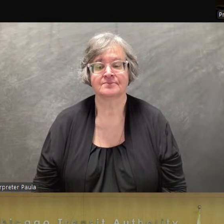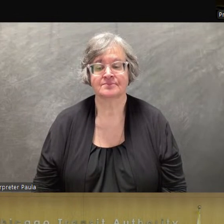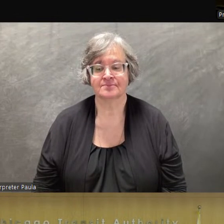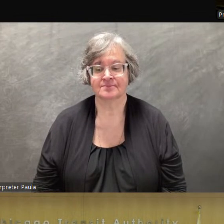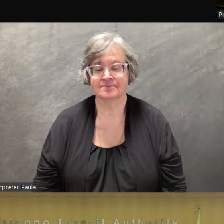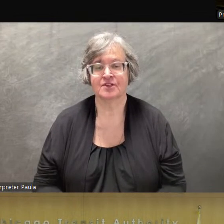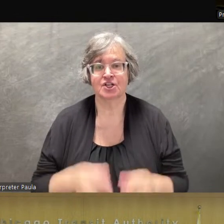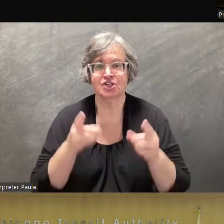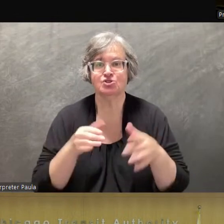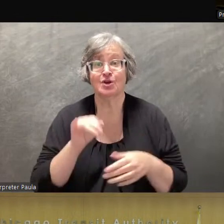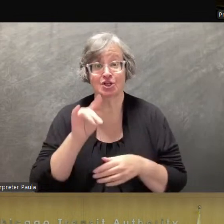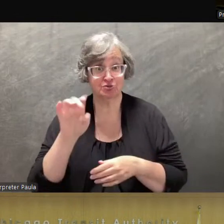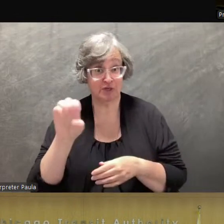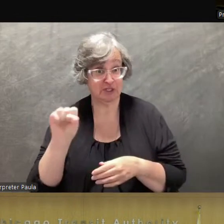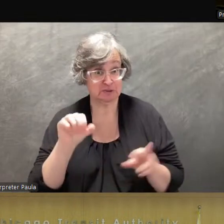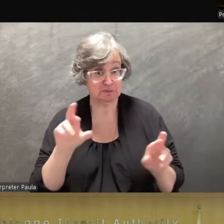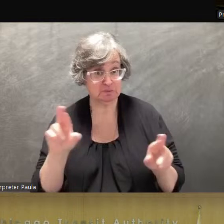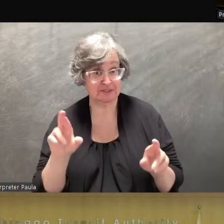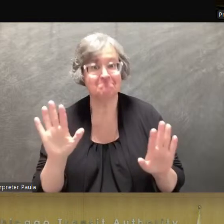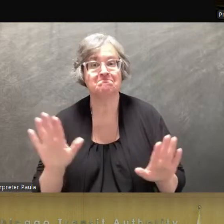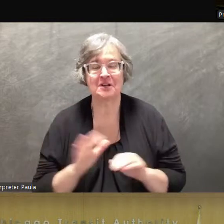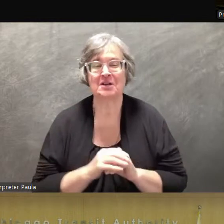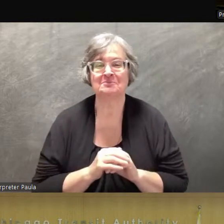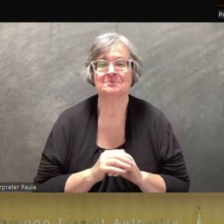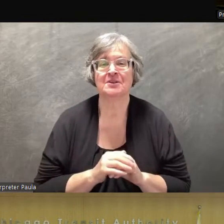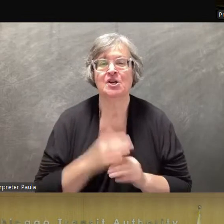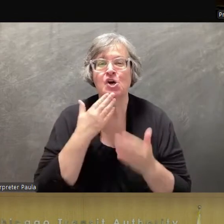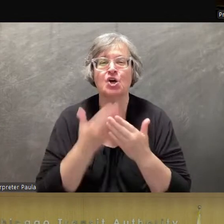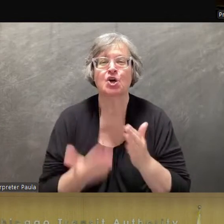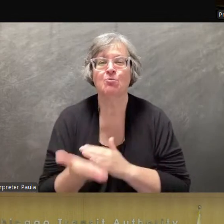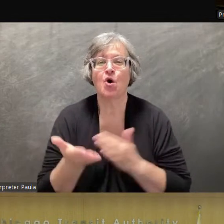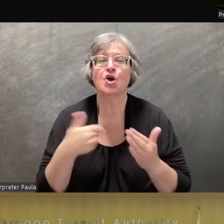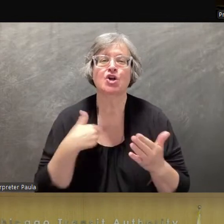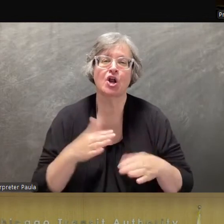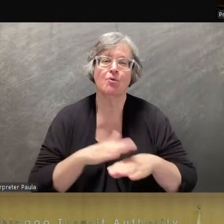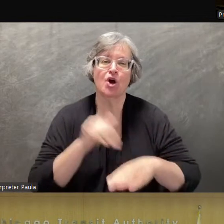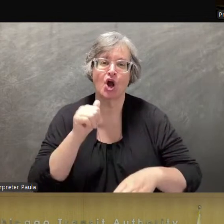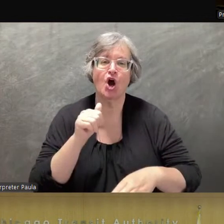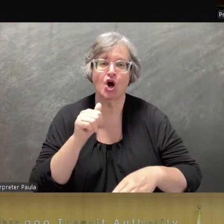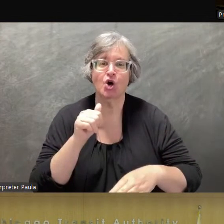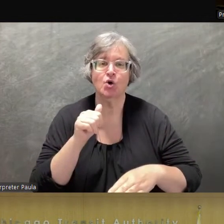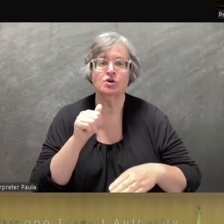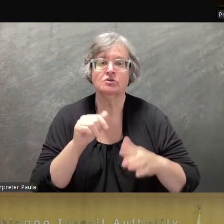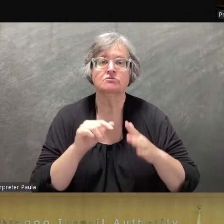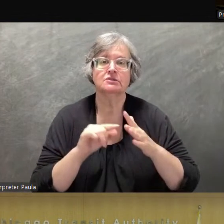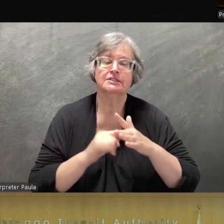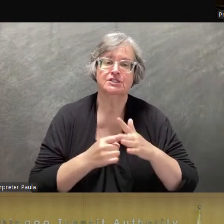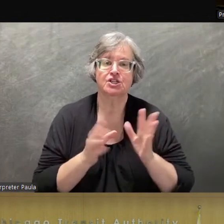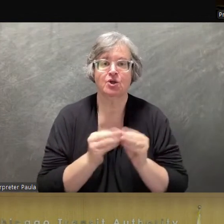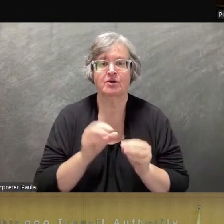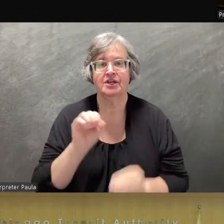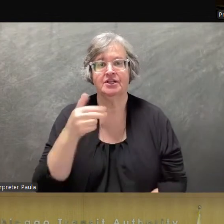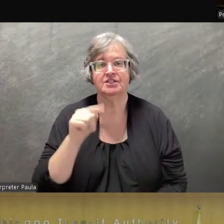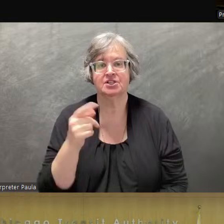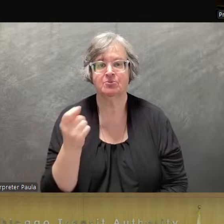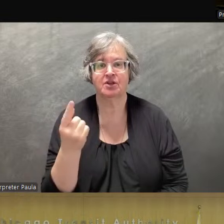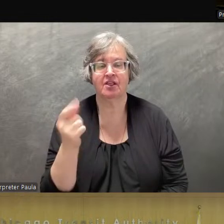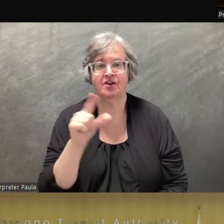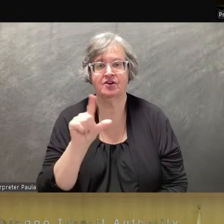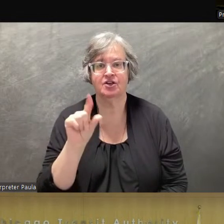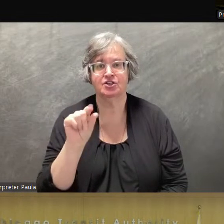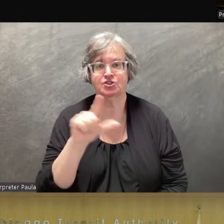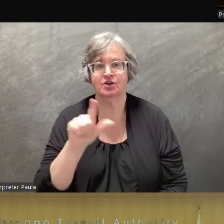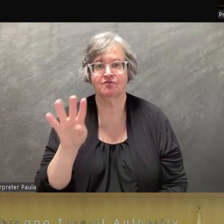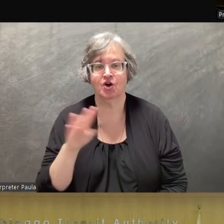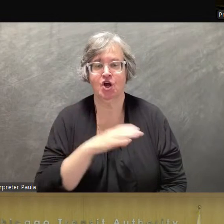Director Jakes? Ready? Good morning. I would like to call to order the September 11th, 2024 meeting of the